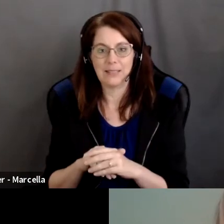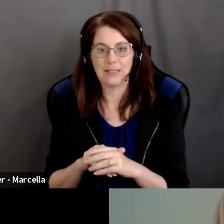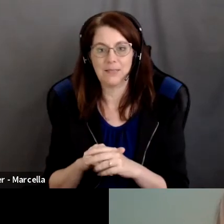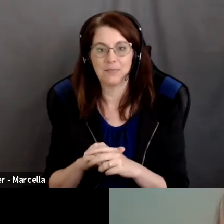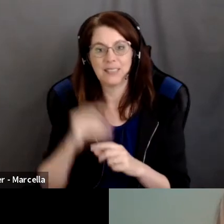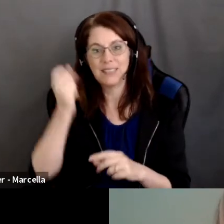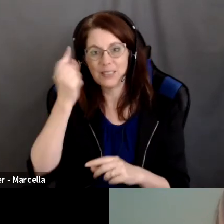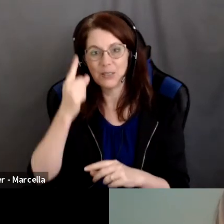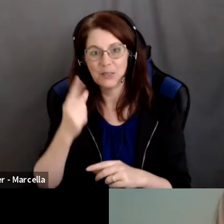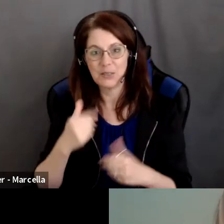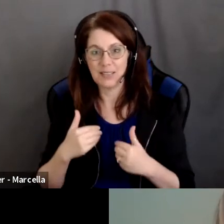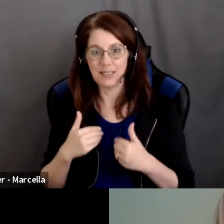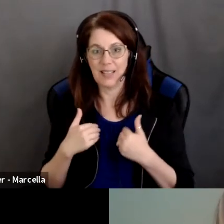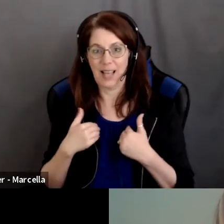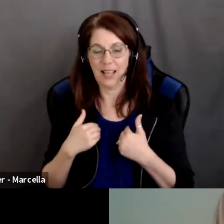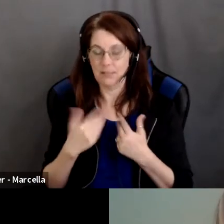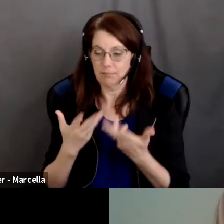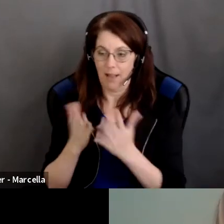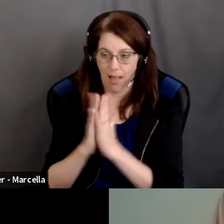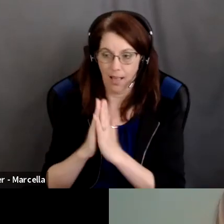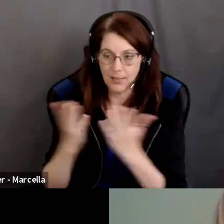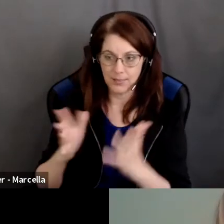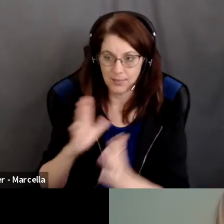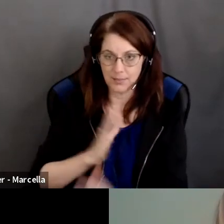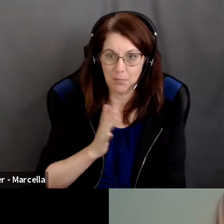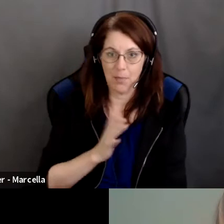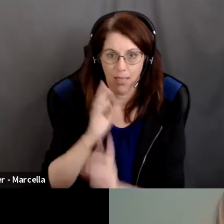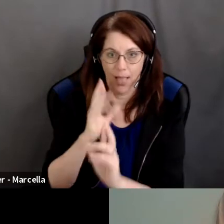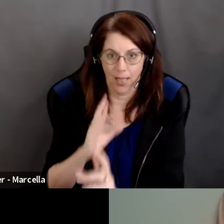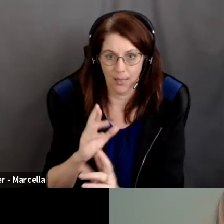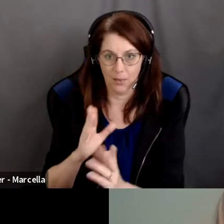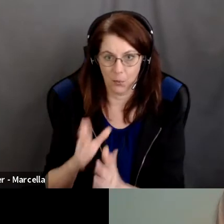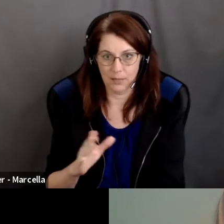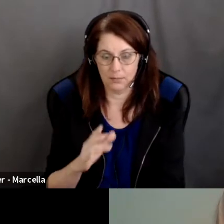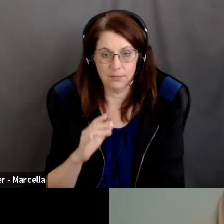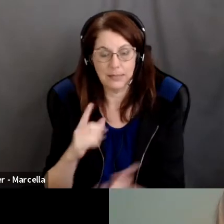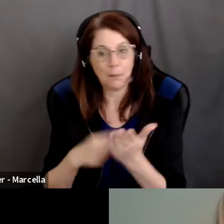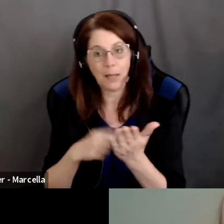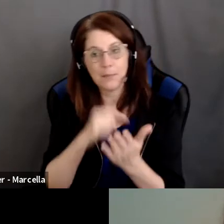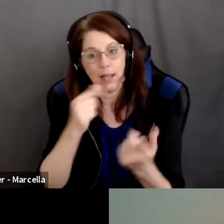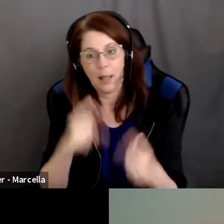I have to act in a polite way, that it doesn't happen.